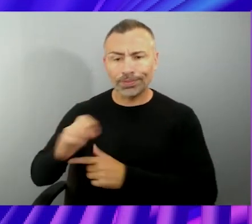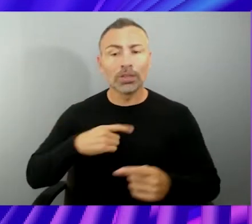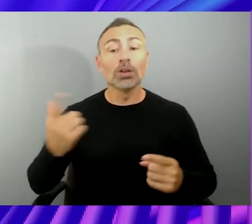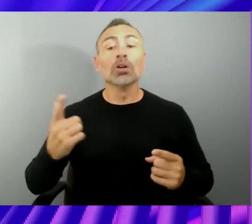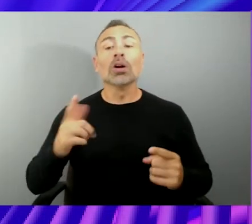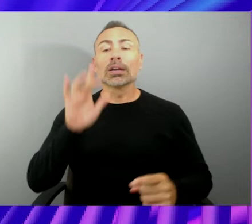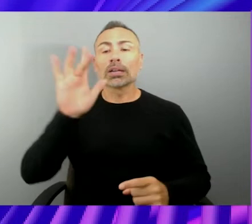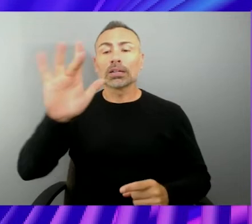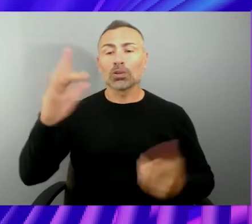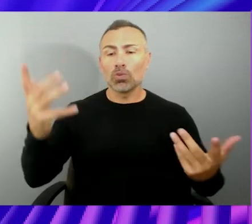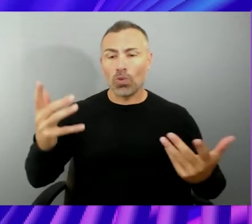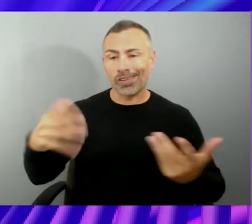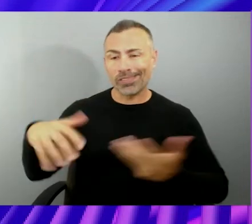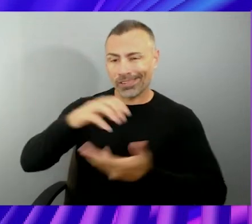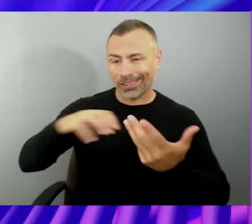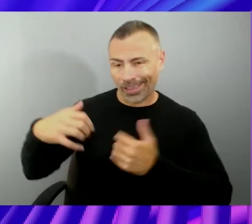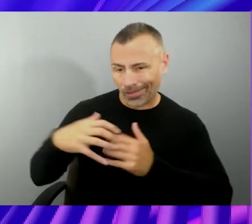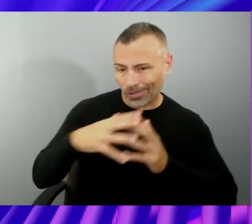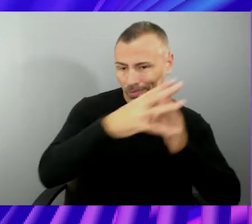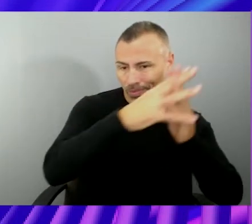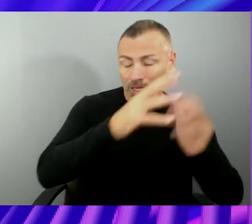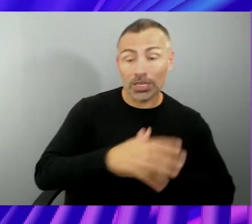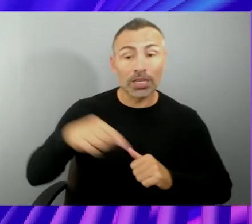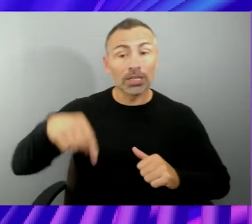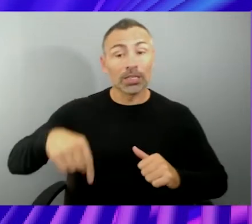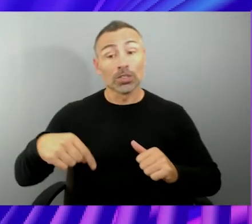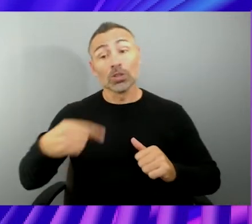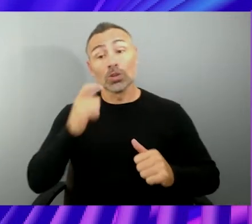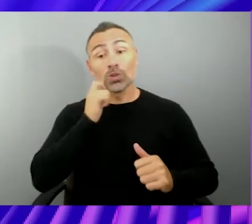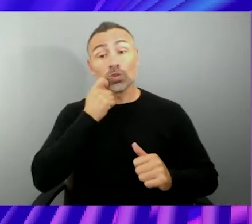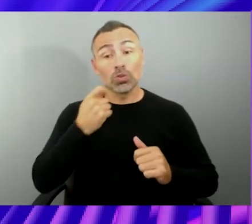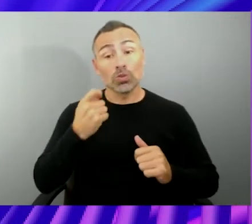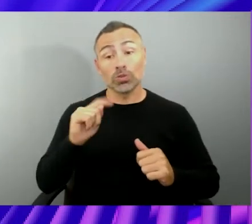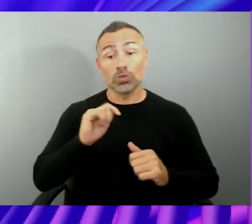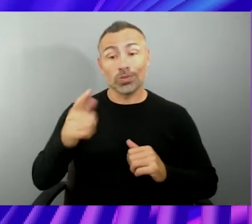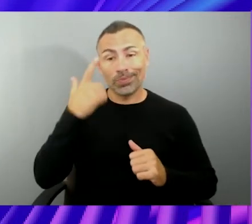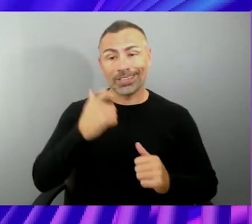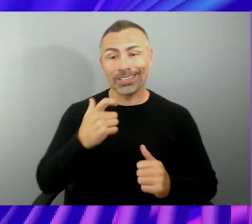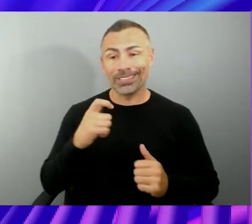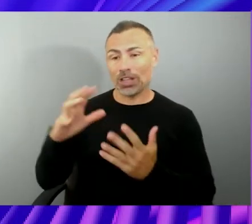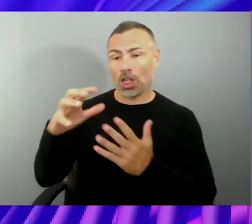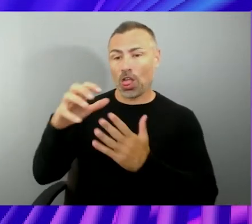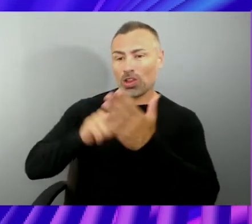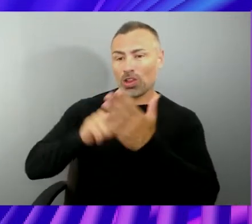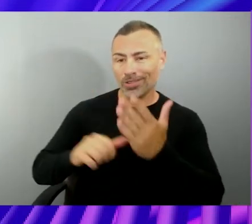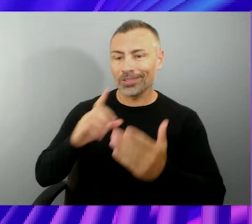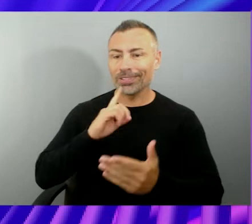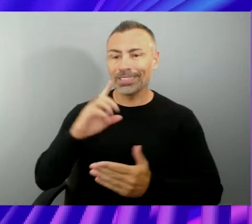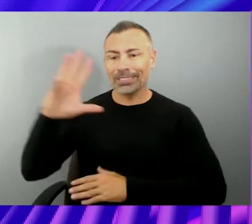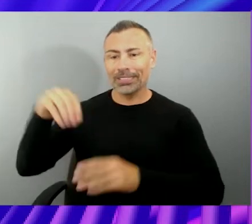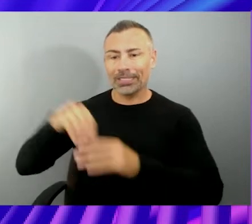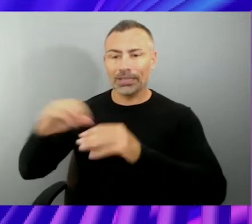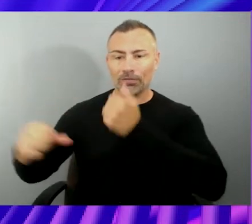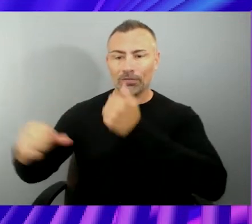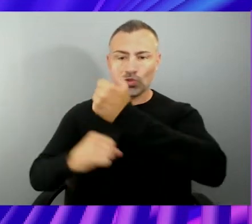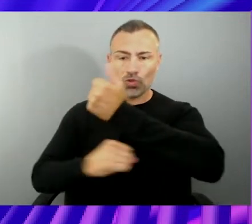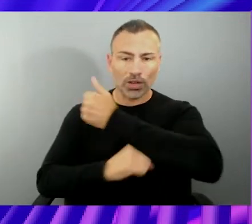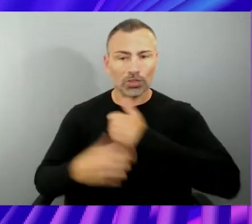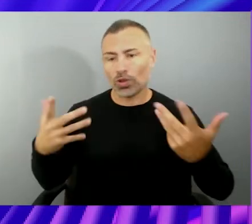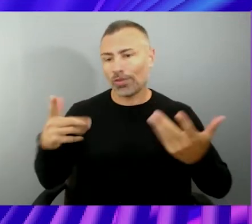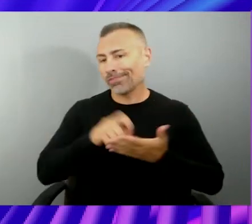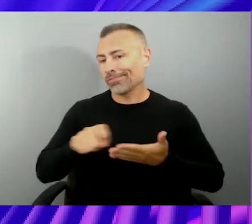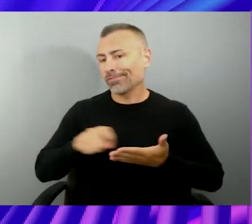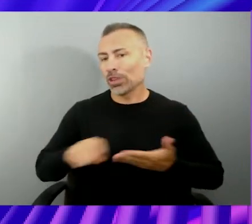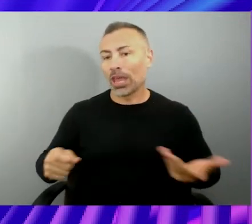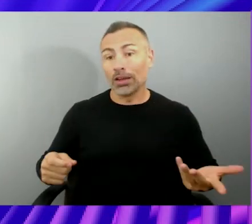Super cool tool. Infrastructure as code, because infrastructure as code, it's already written out, so it's repeatable. Helps alleviate human error, because